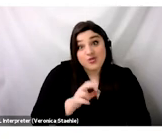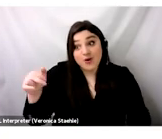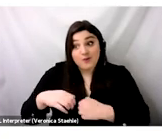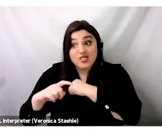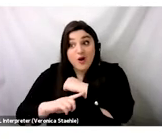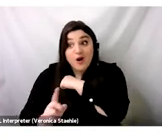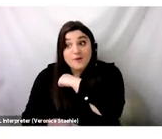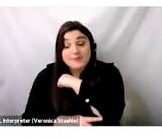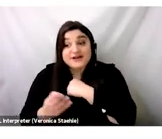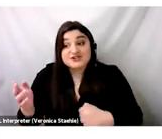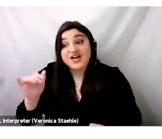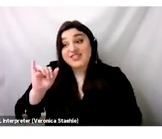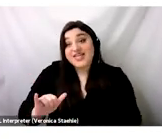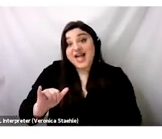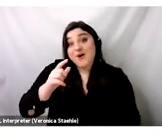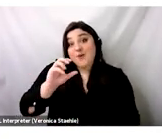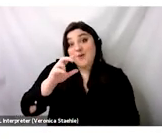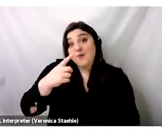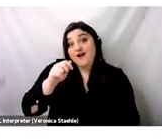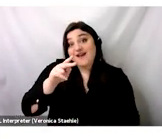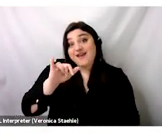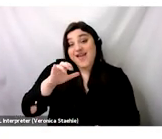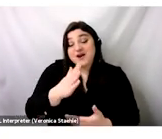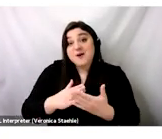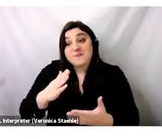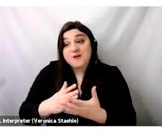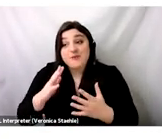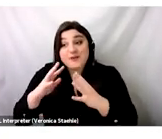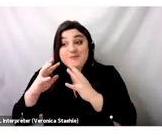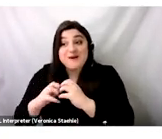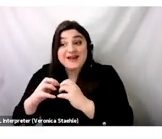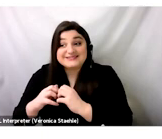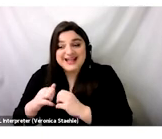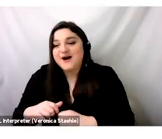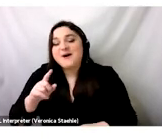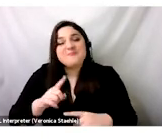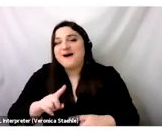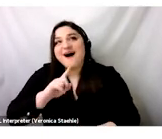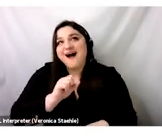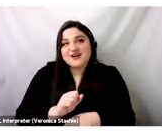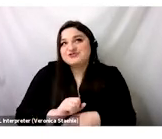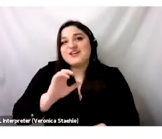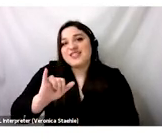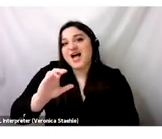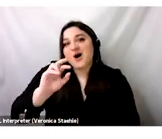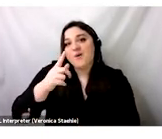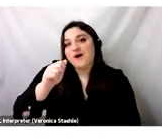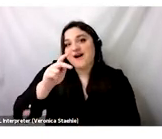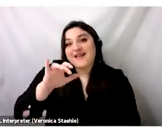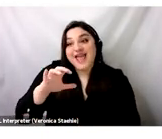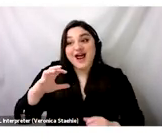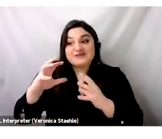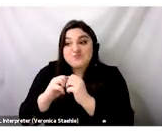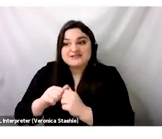They don't really, the organic compounds break down, but they actually that's not true. The organic compounds don't break down because they don't have the